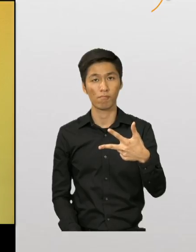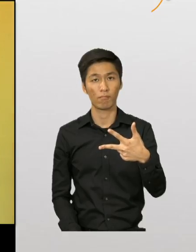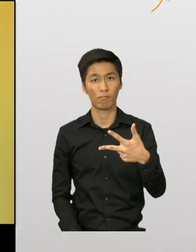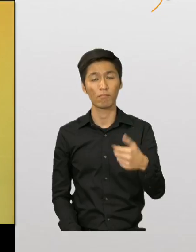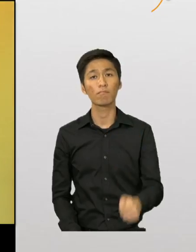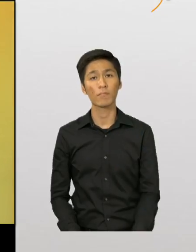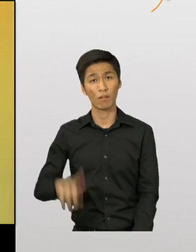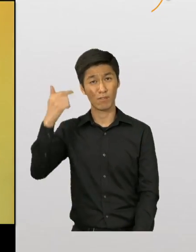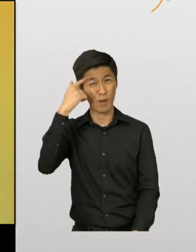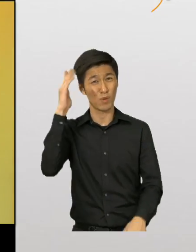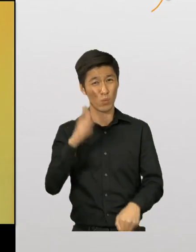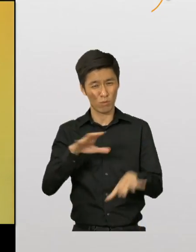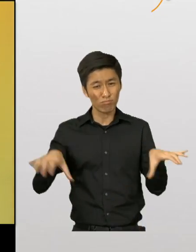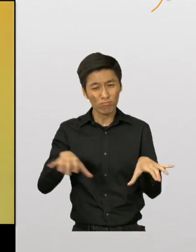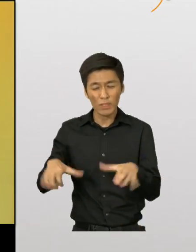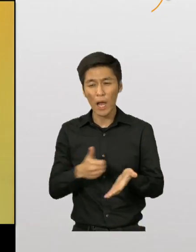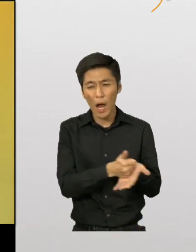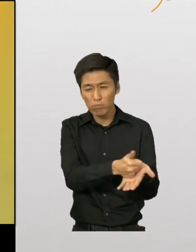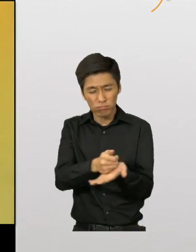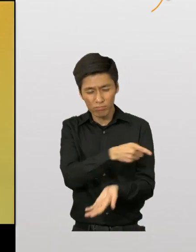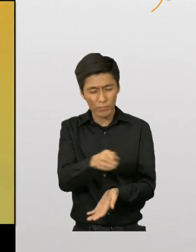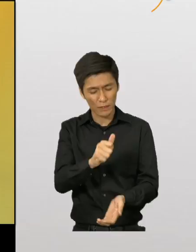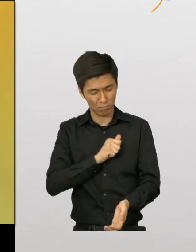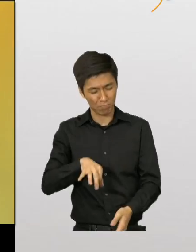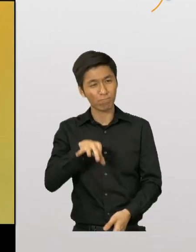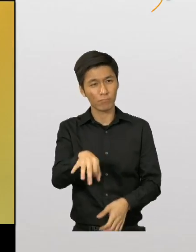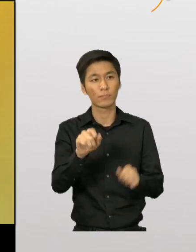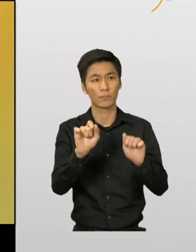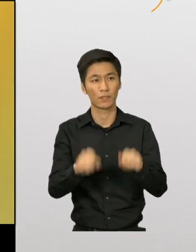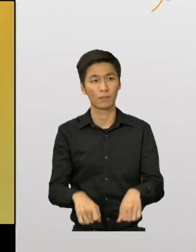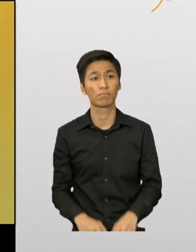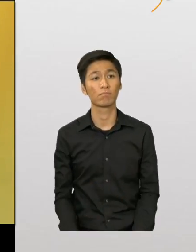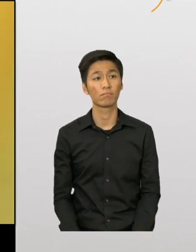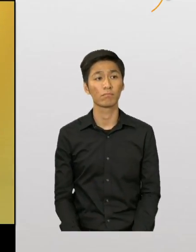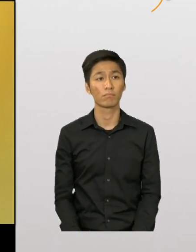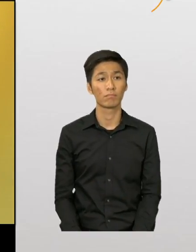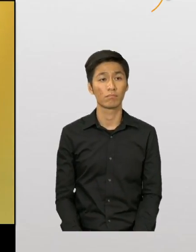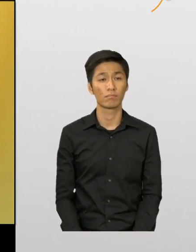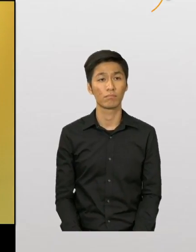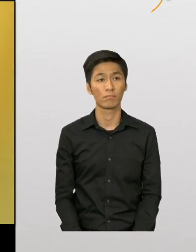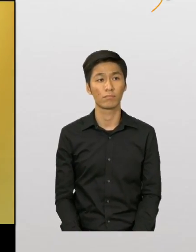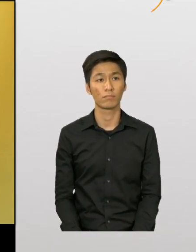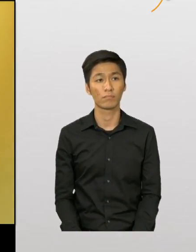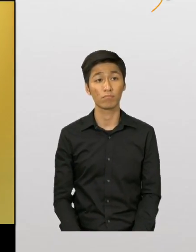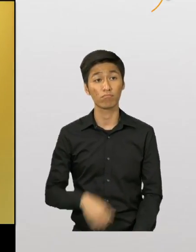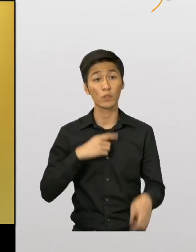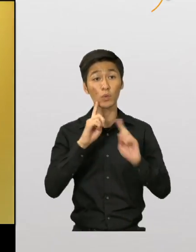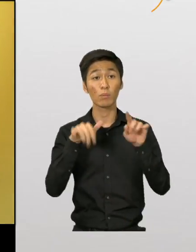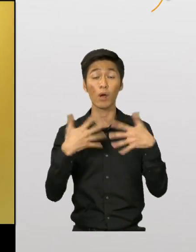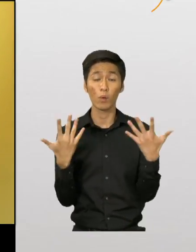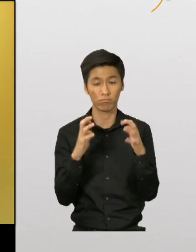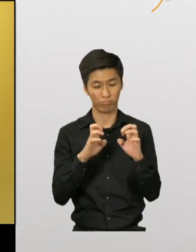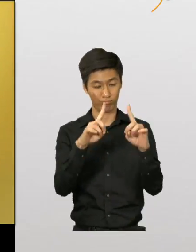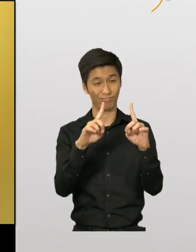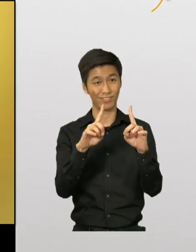spare no effort to ensure you can afford them. I've often spoken about education at National Day rallies,